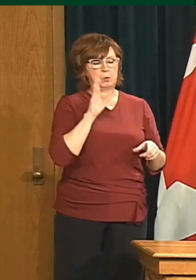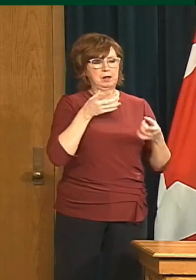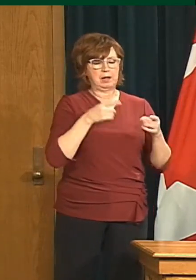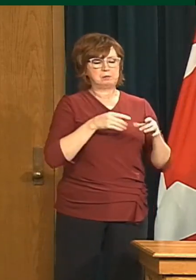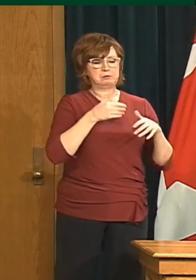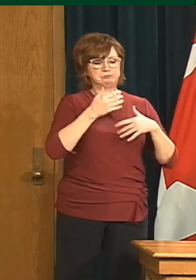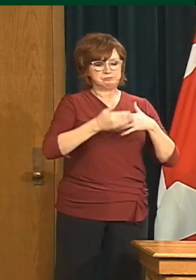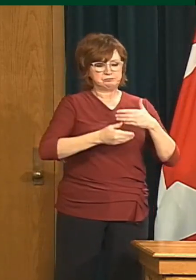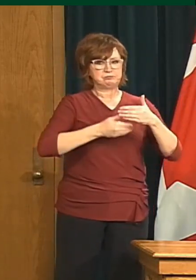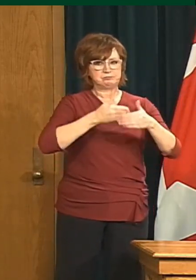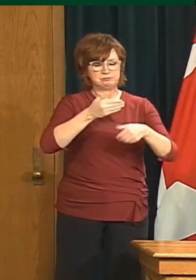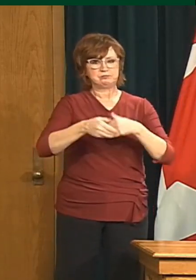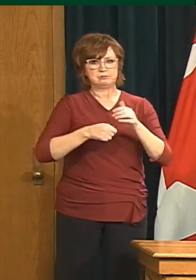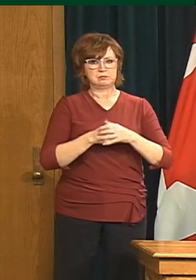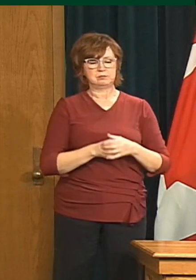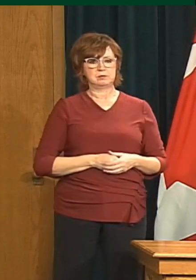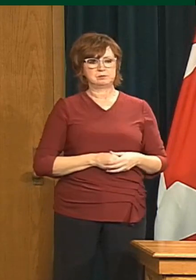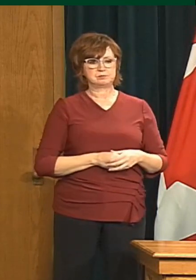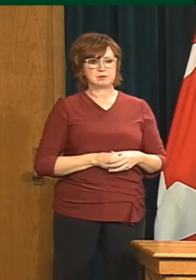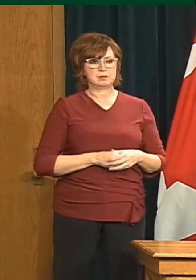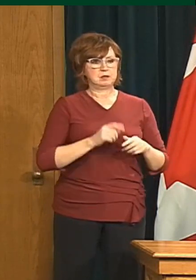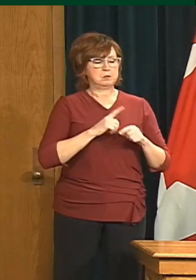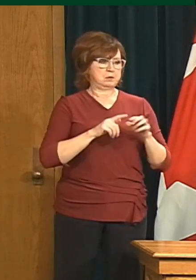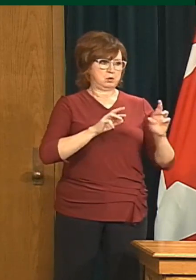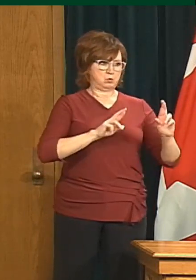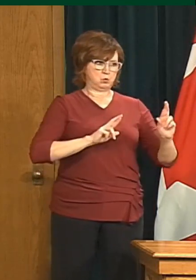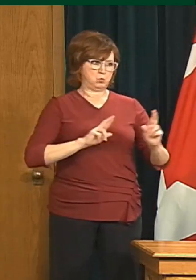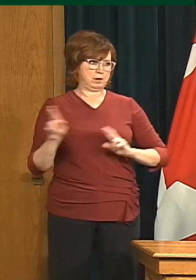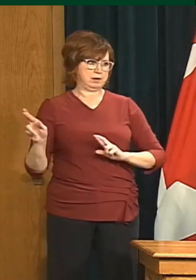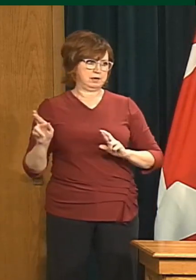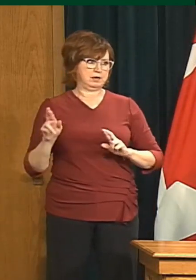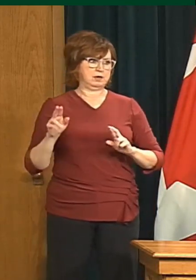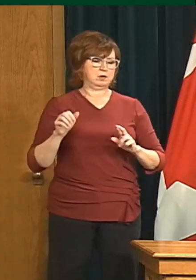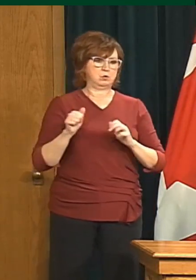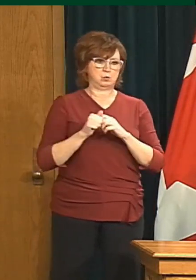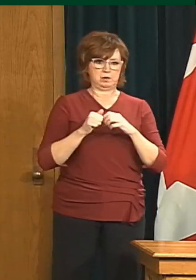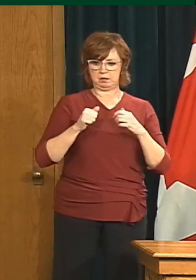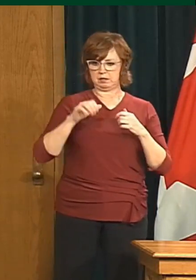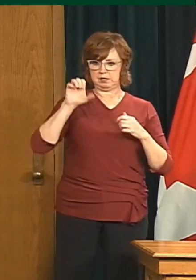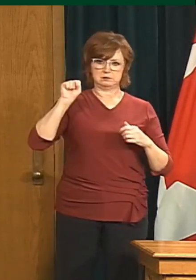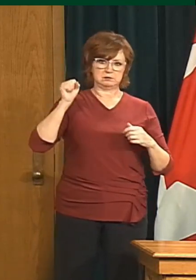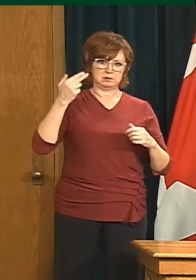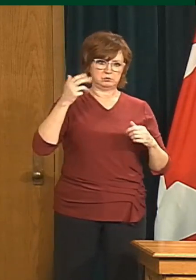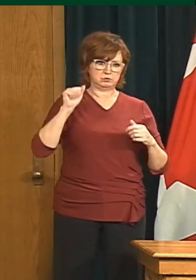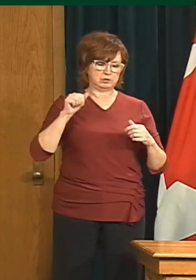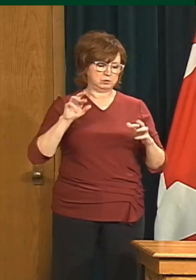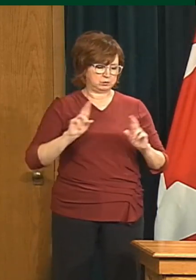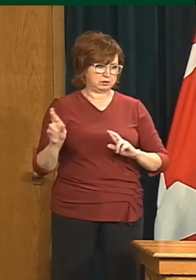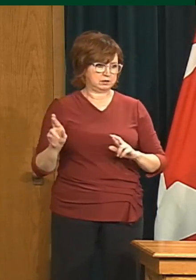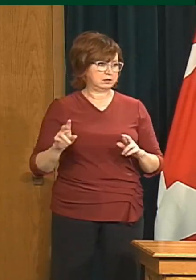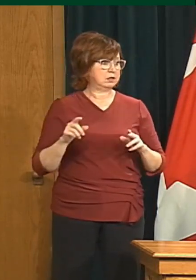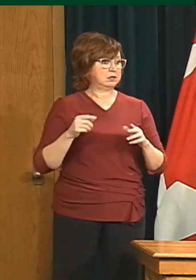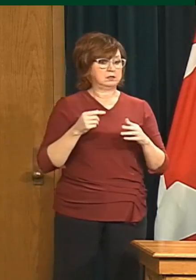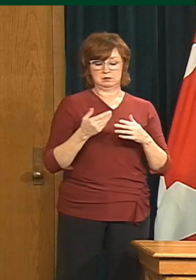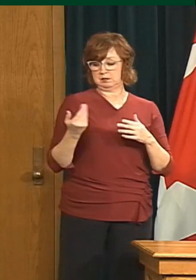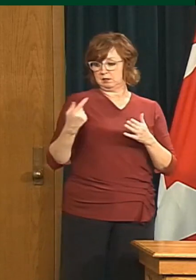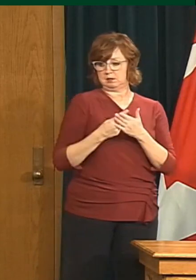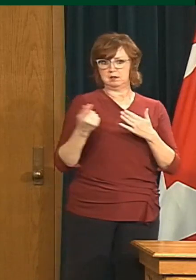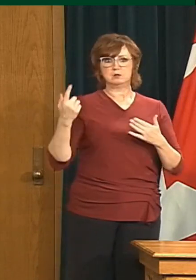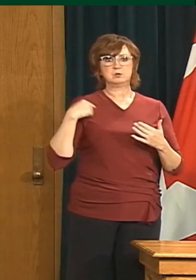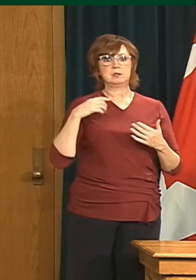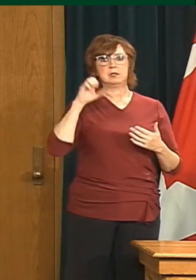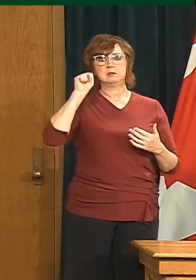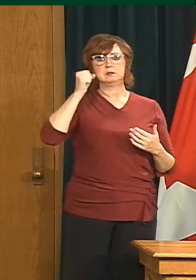care, and we have worked very hard at this. We saw the modeling from the Saskatchewan Health Authority last